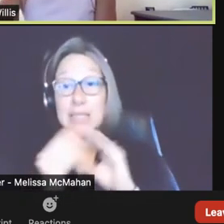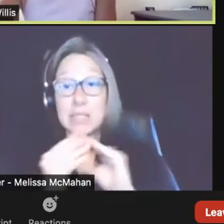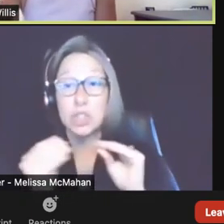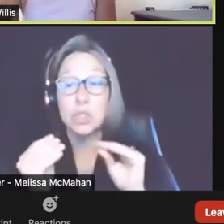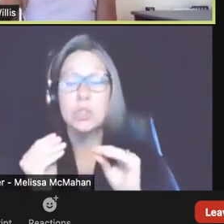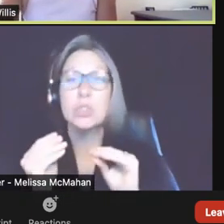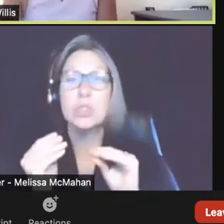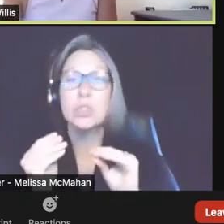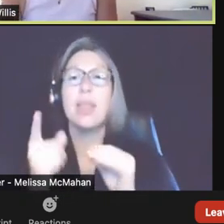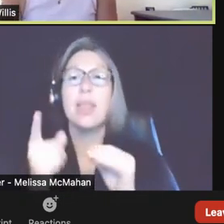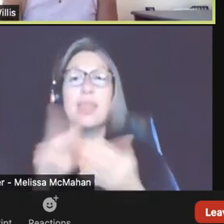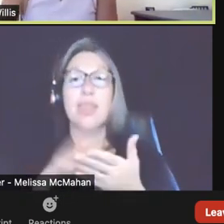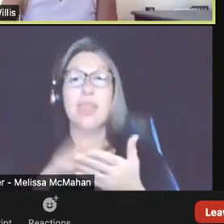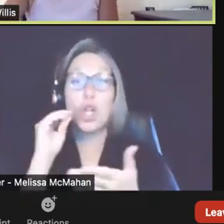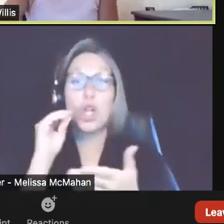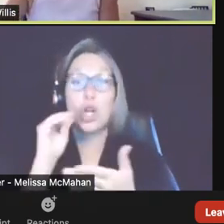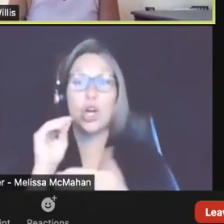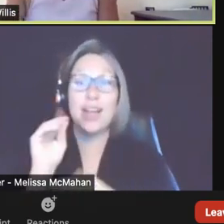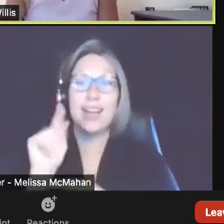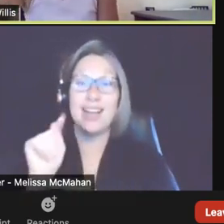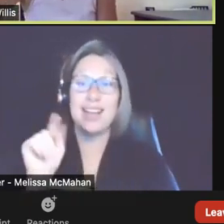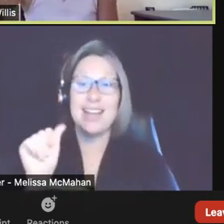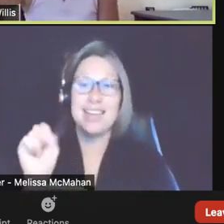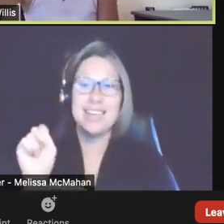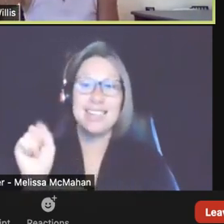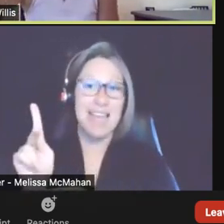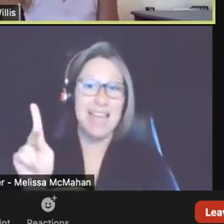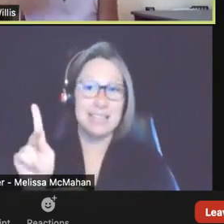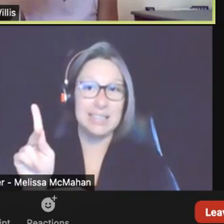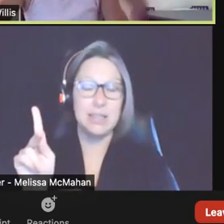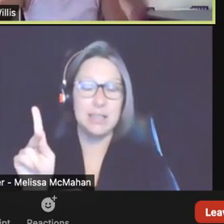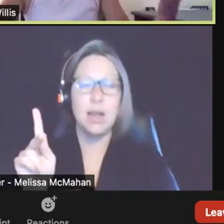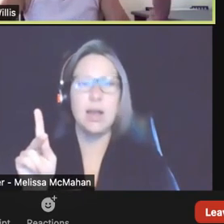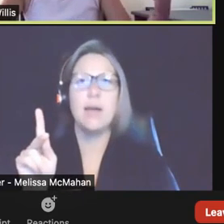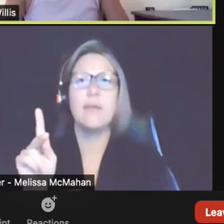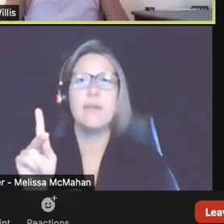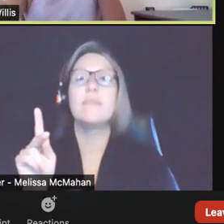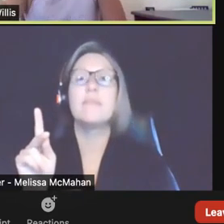are learning potentially a task. The task of when this